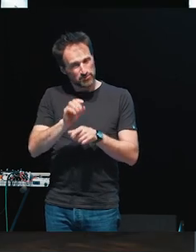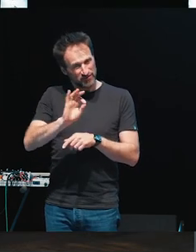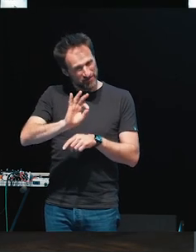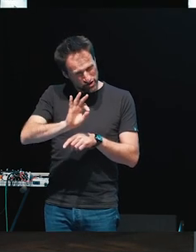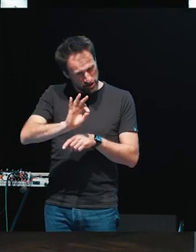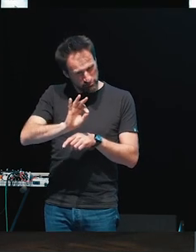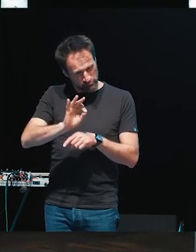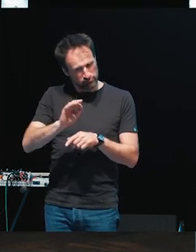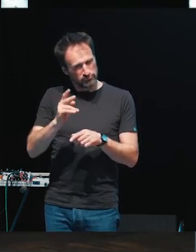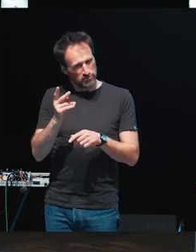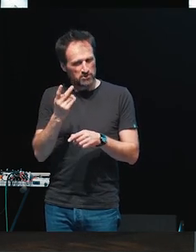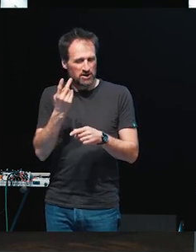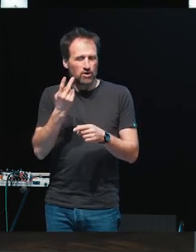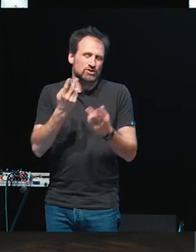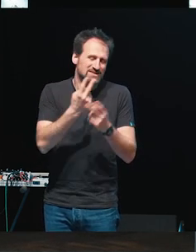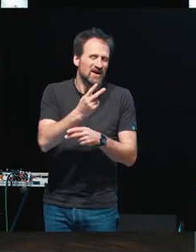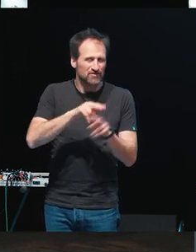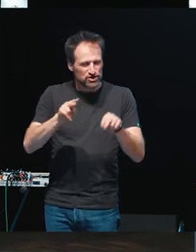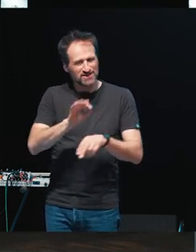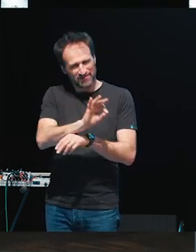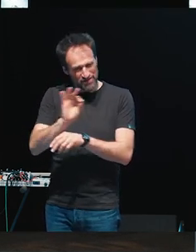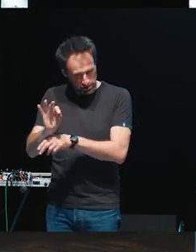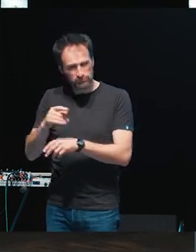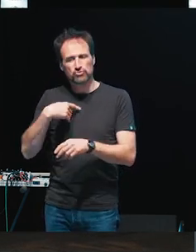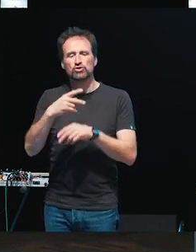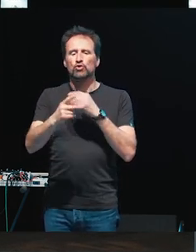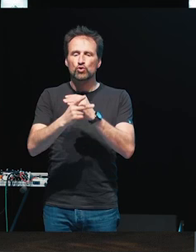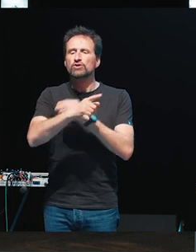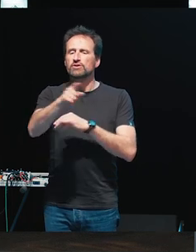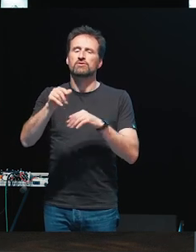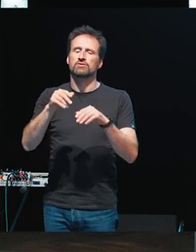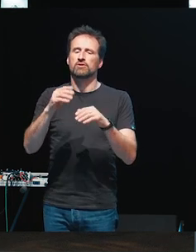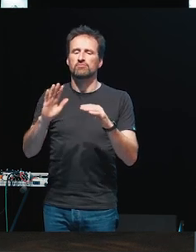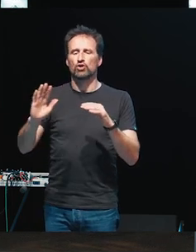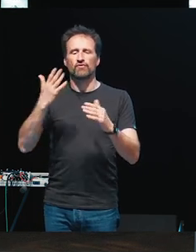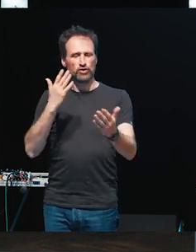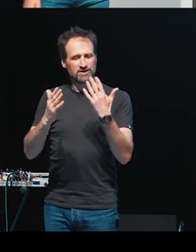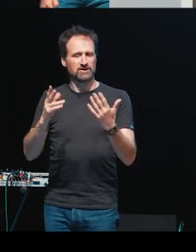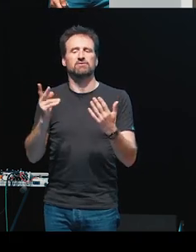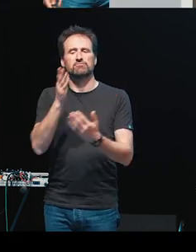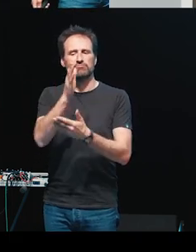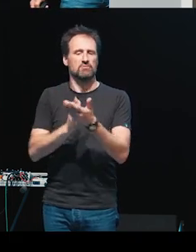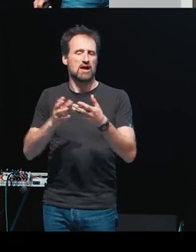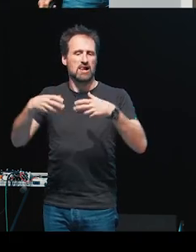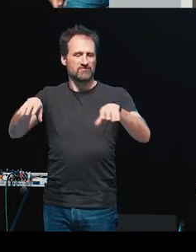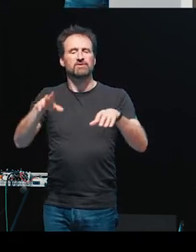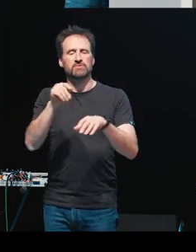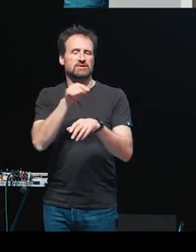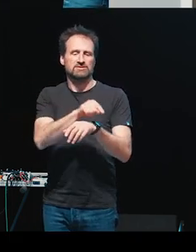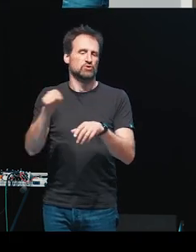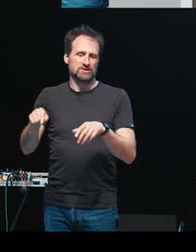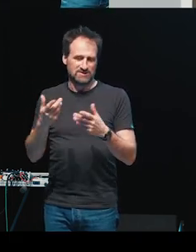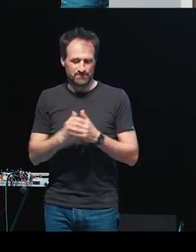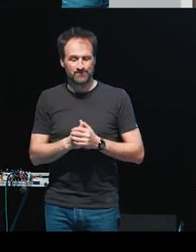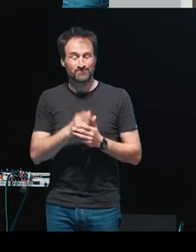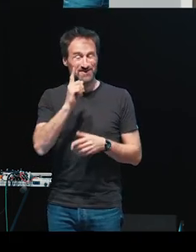with these two features. And then you test it which one did better. Why A/B testing? Like I mentioned, we are most of the time wrong